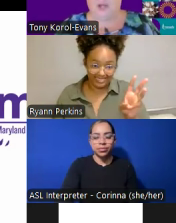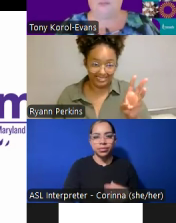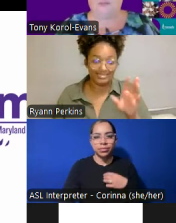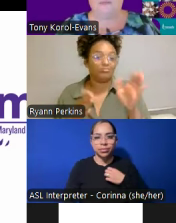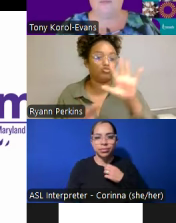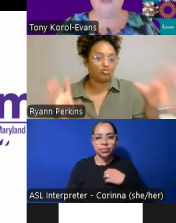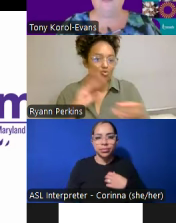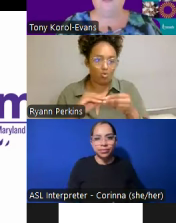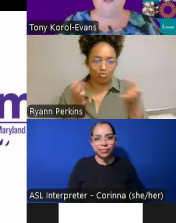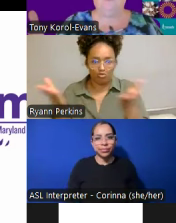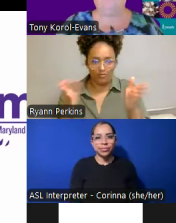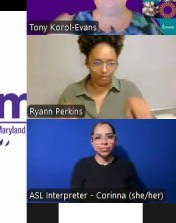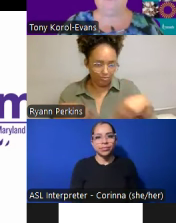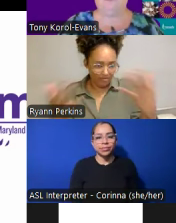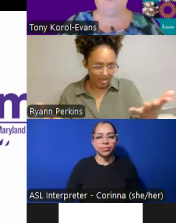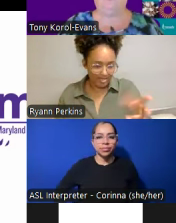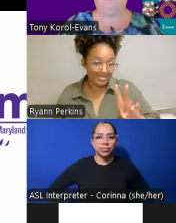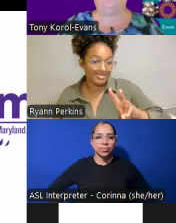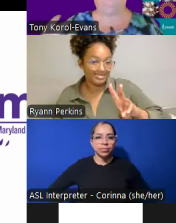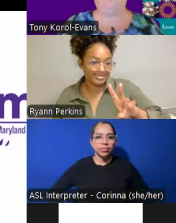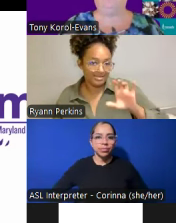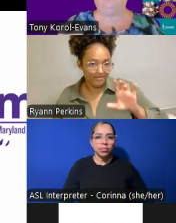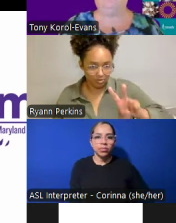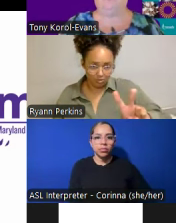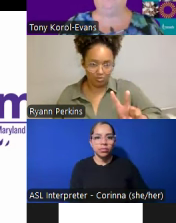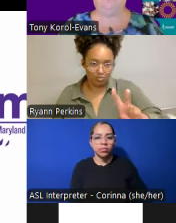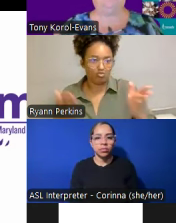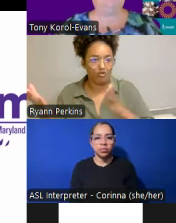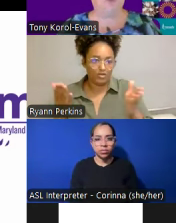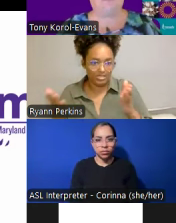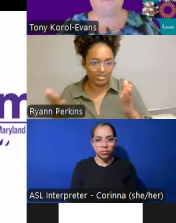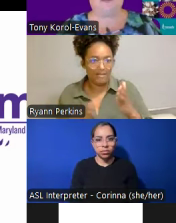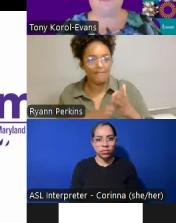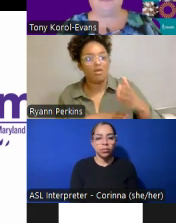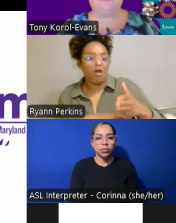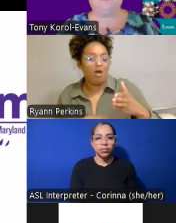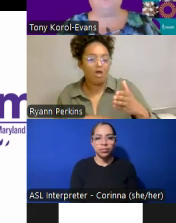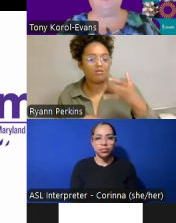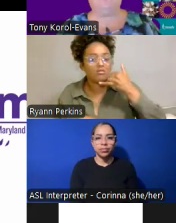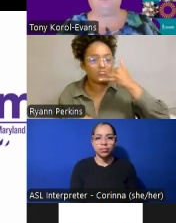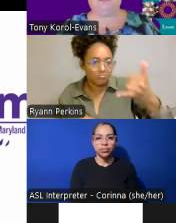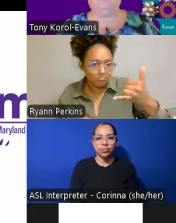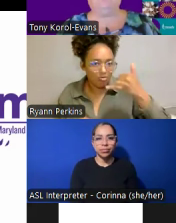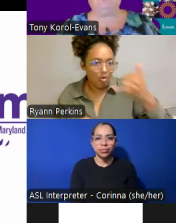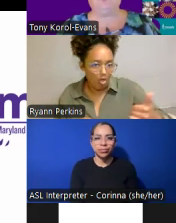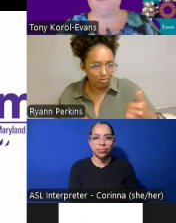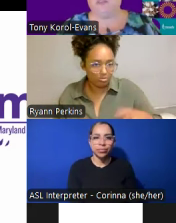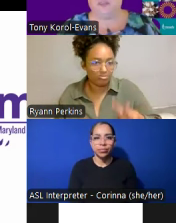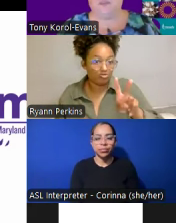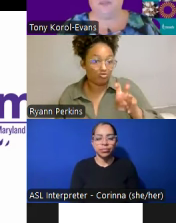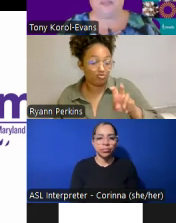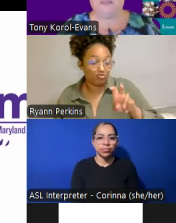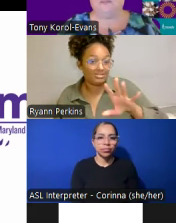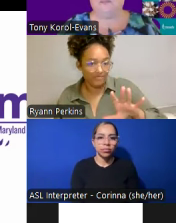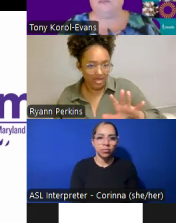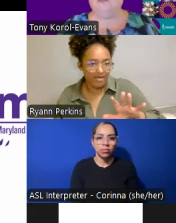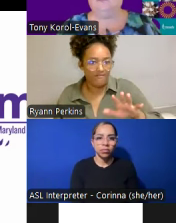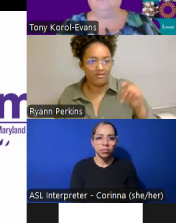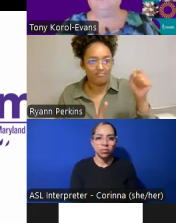hotline calls, right? Of those 702, 421 were supportive services and 281 were shelter